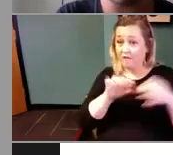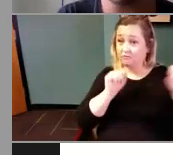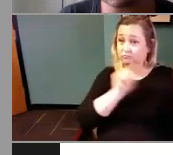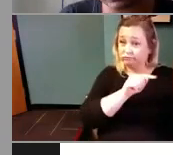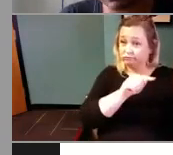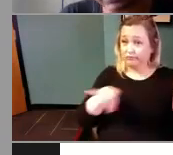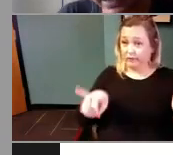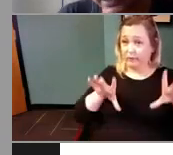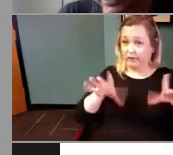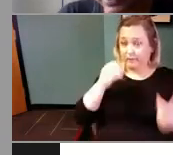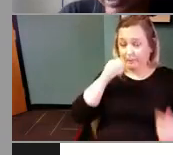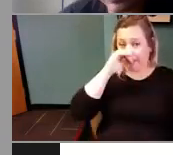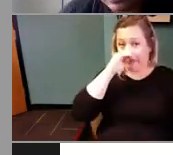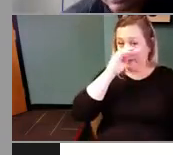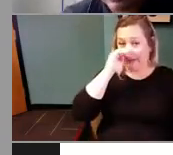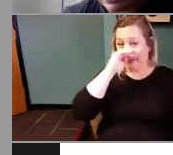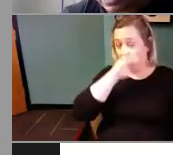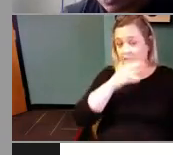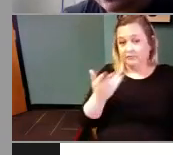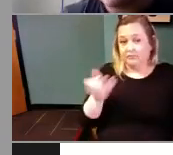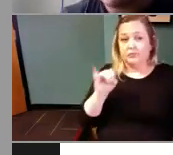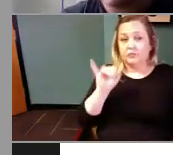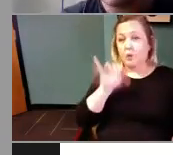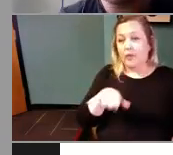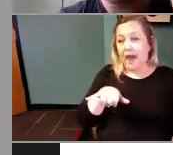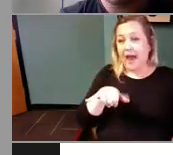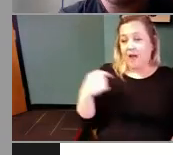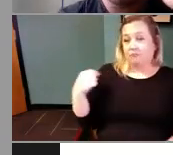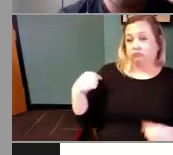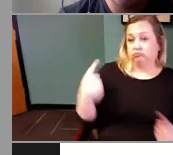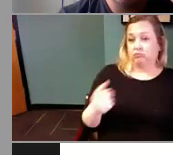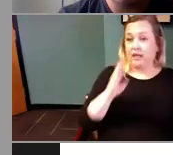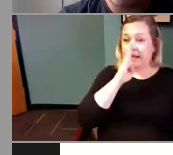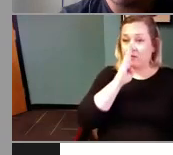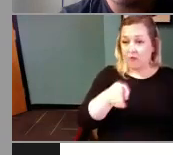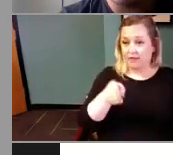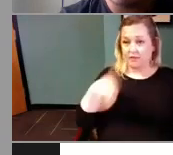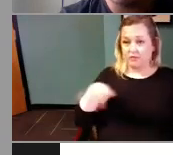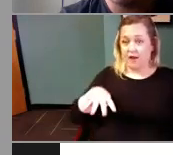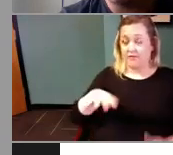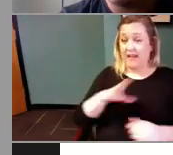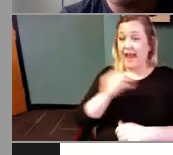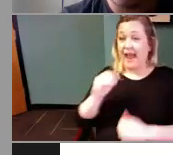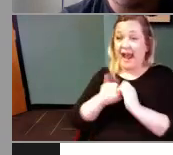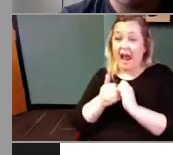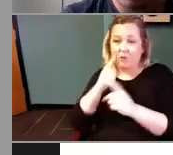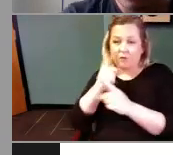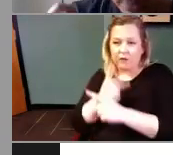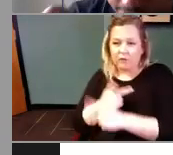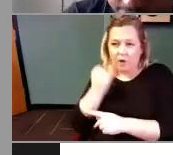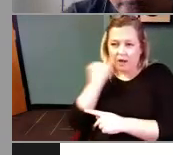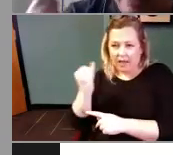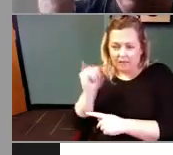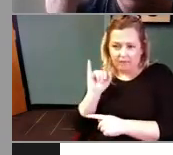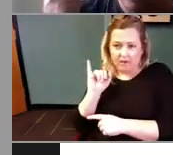So that was directed graphs and how we can figure out if a particular graph is a cyclic graph or not.